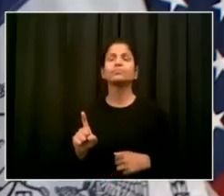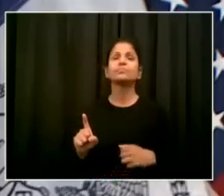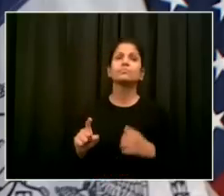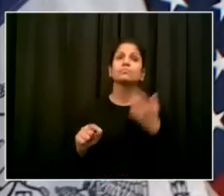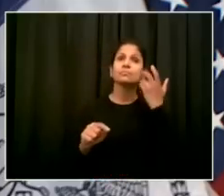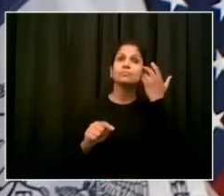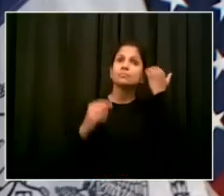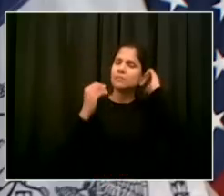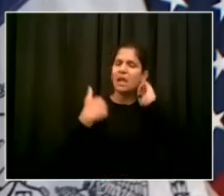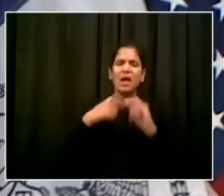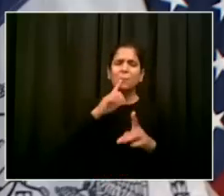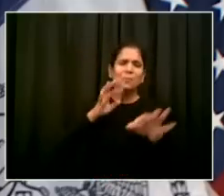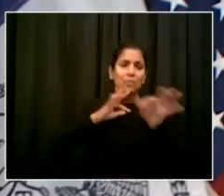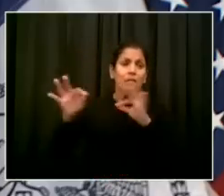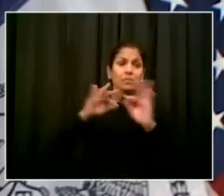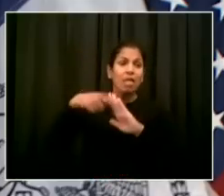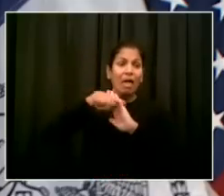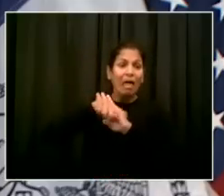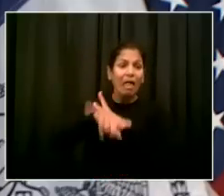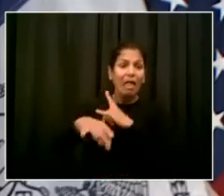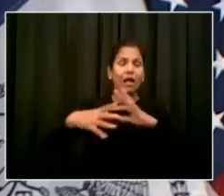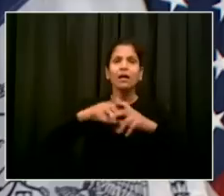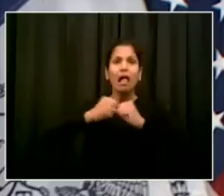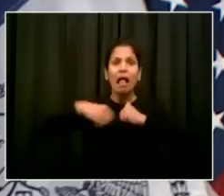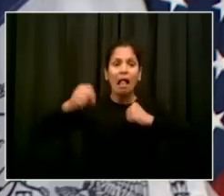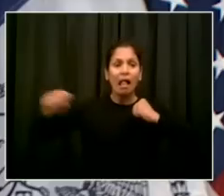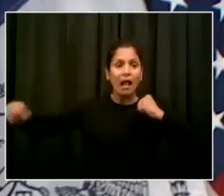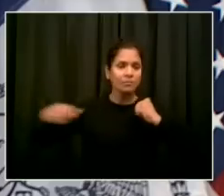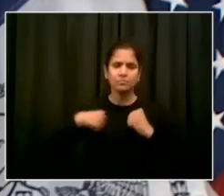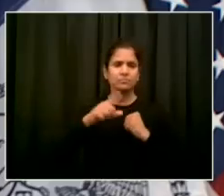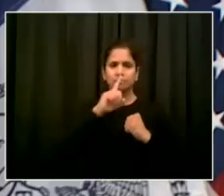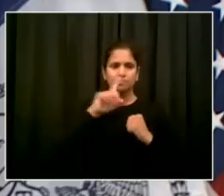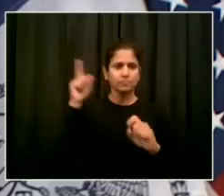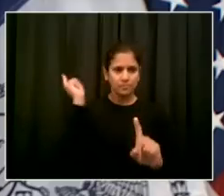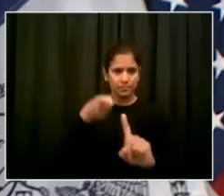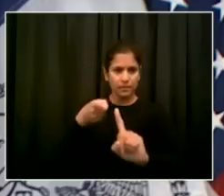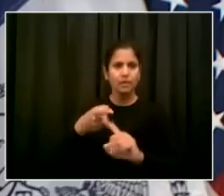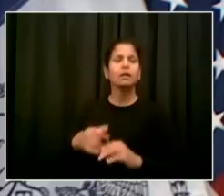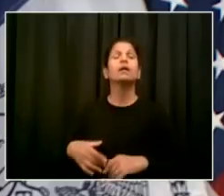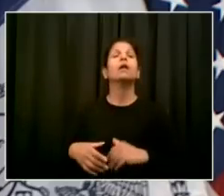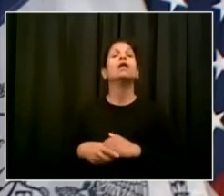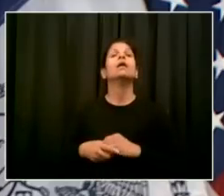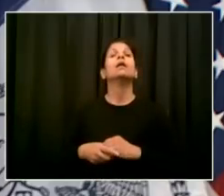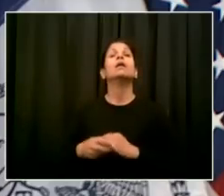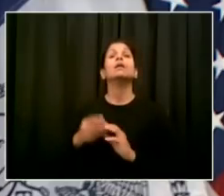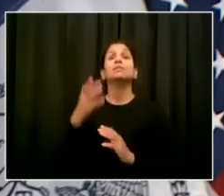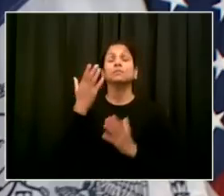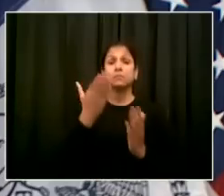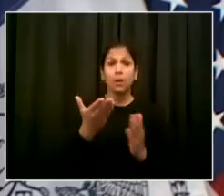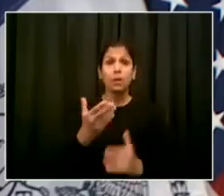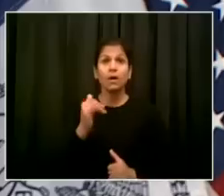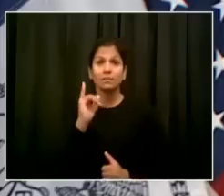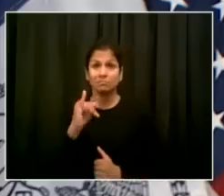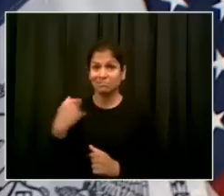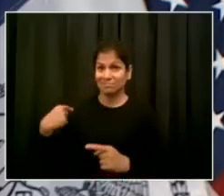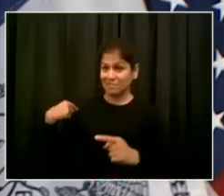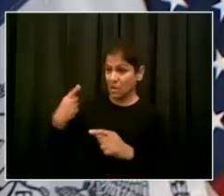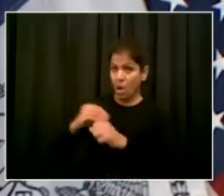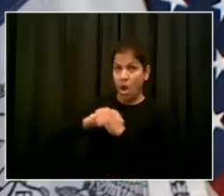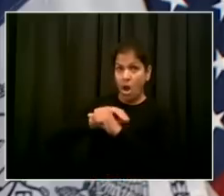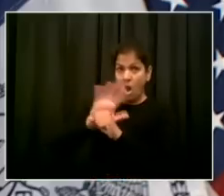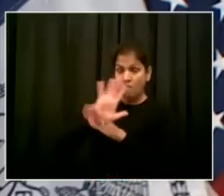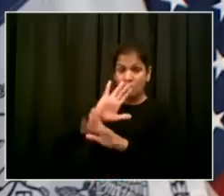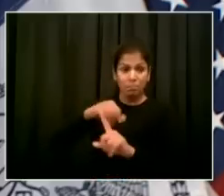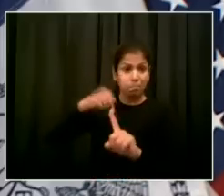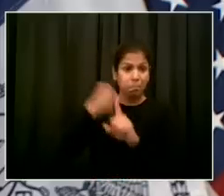situation where we have gone through different phases of this crisis. For the last months, we had a sustained period,